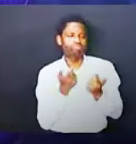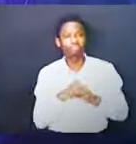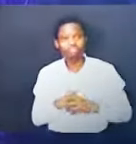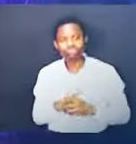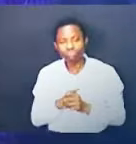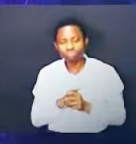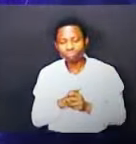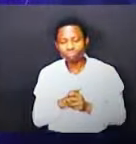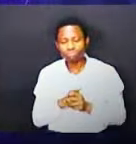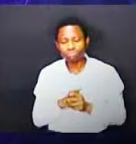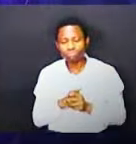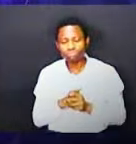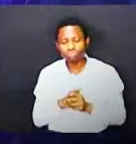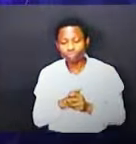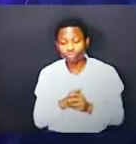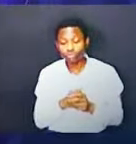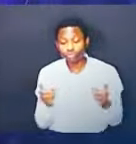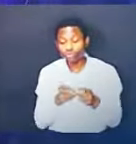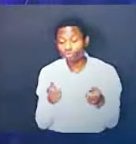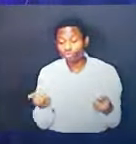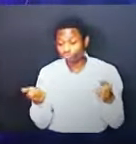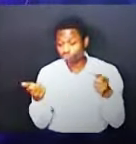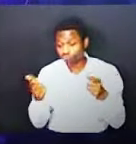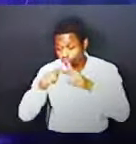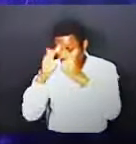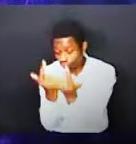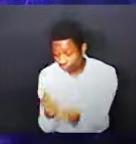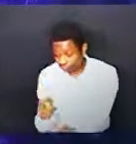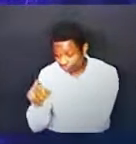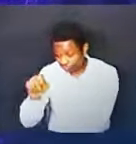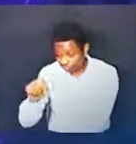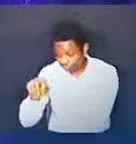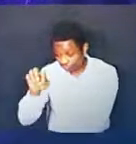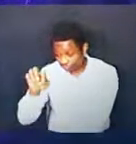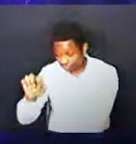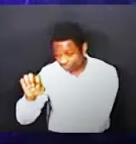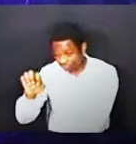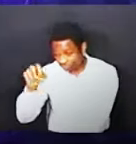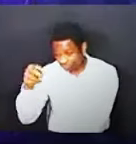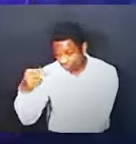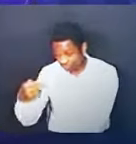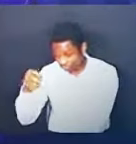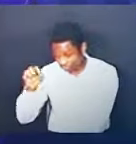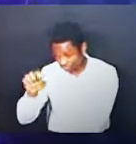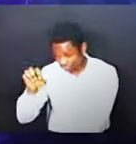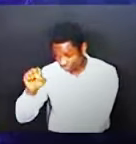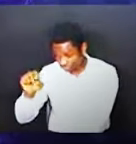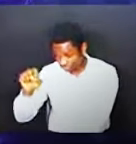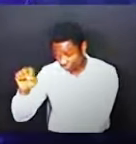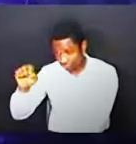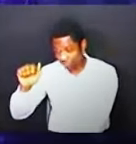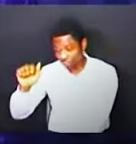So when the Thessalonians accepted Paul's gospel,